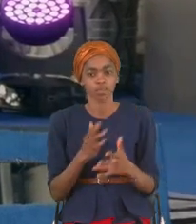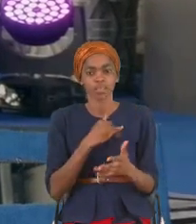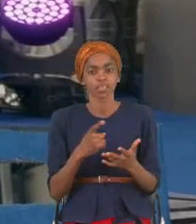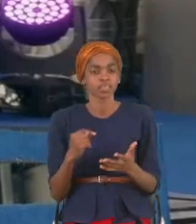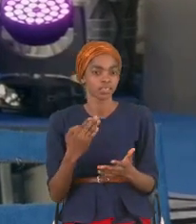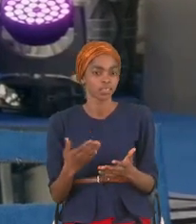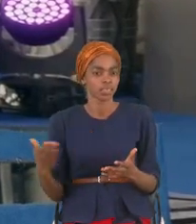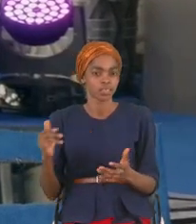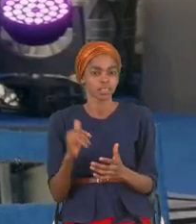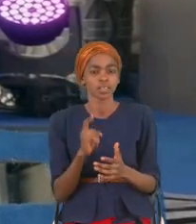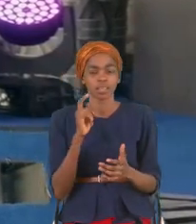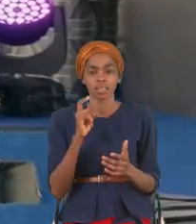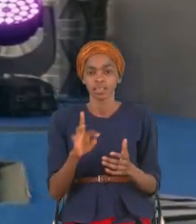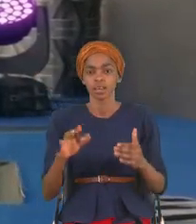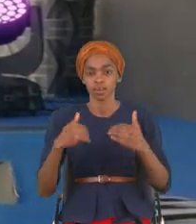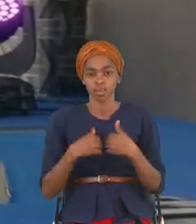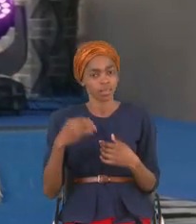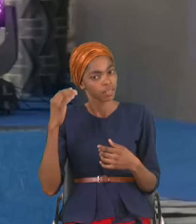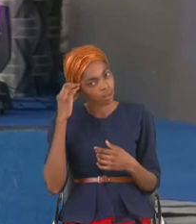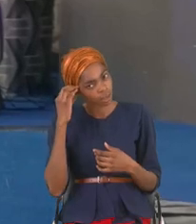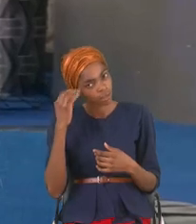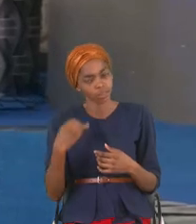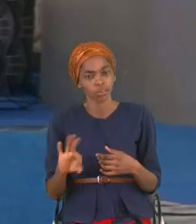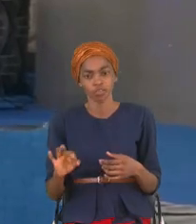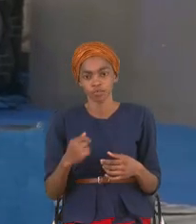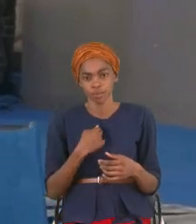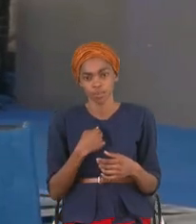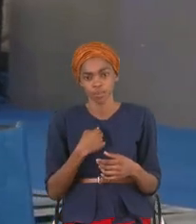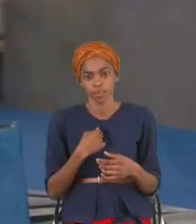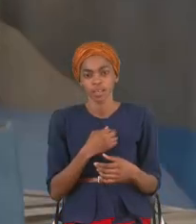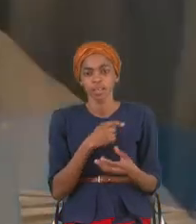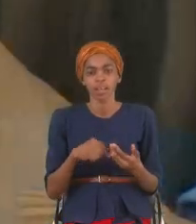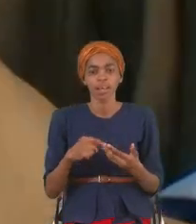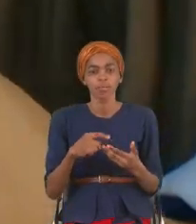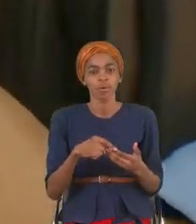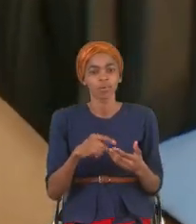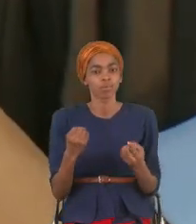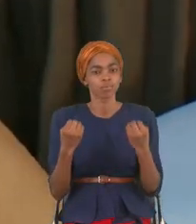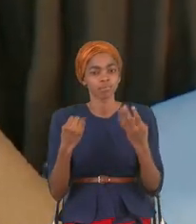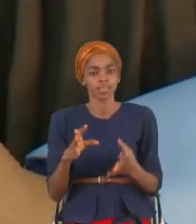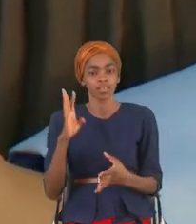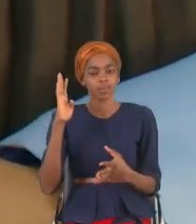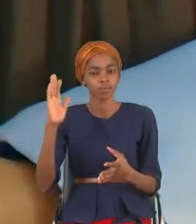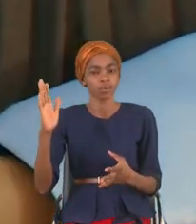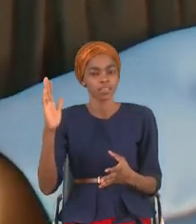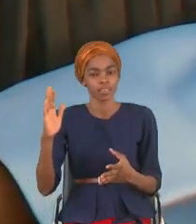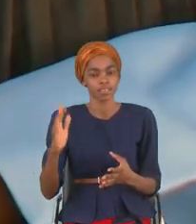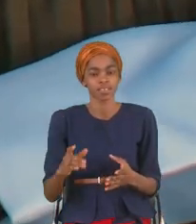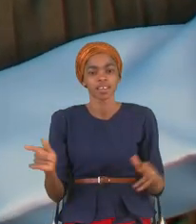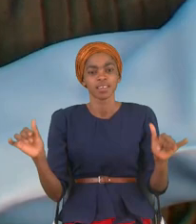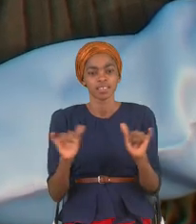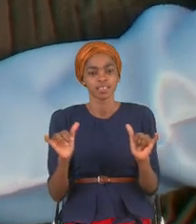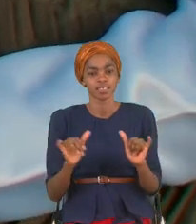thou hast heard of me among many witnesses, the same